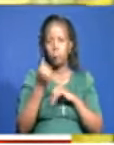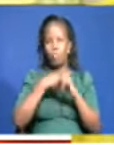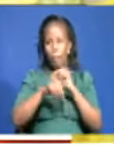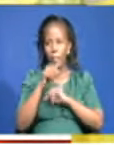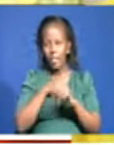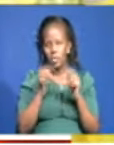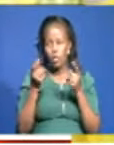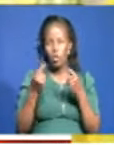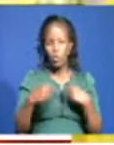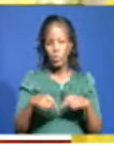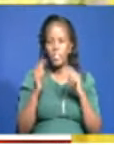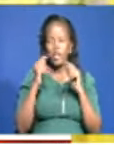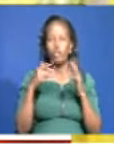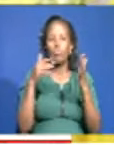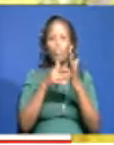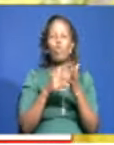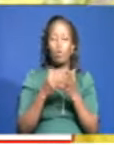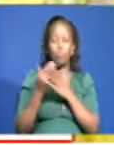defeat the orders you made